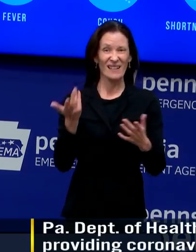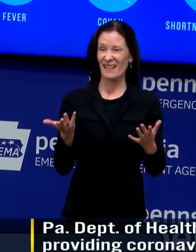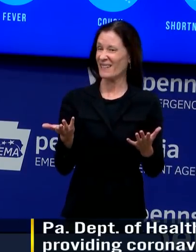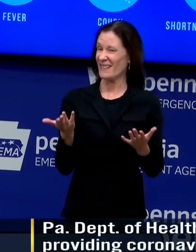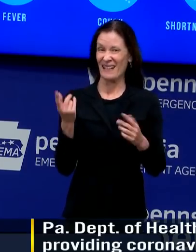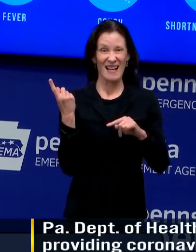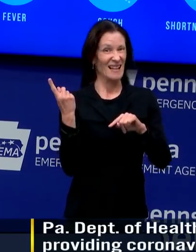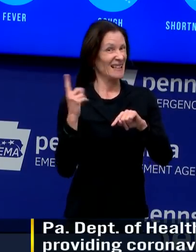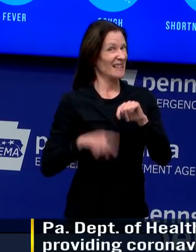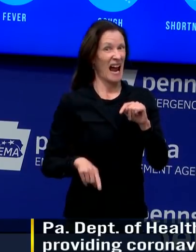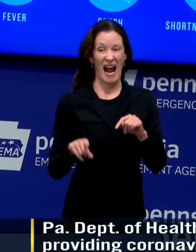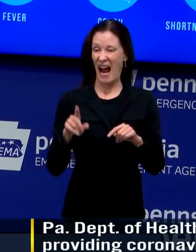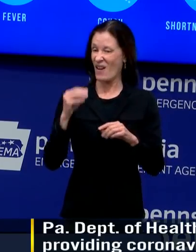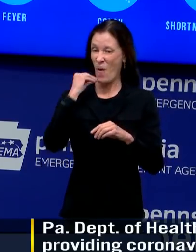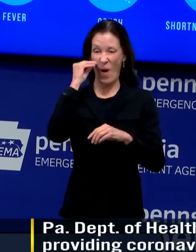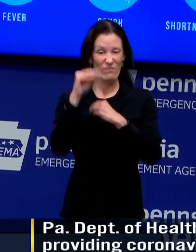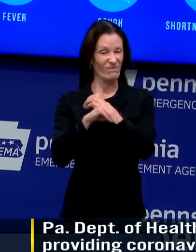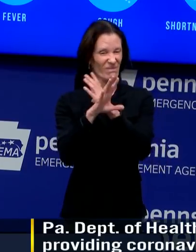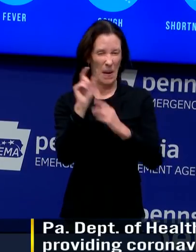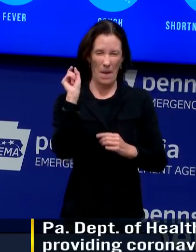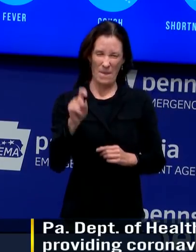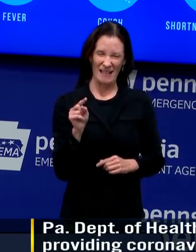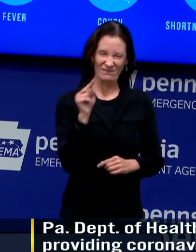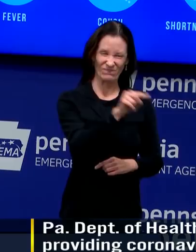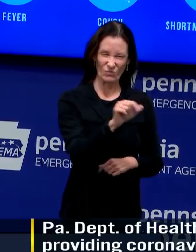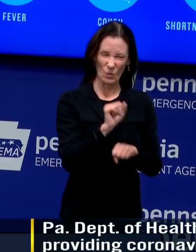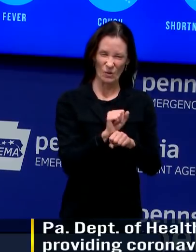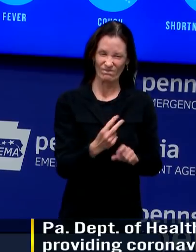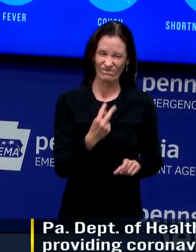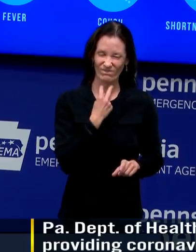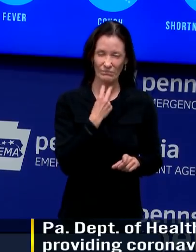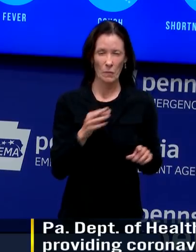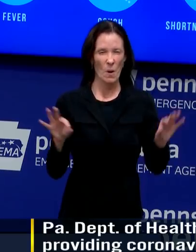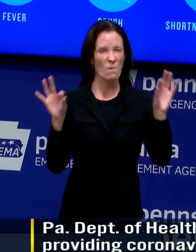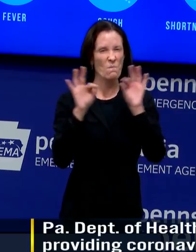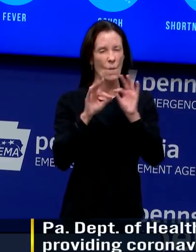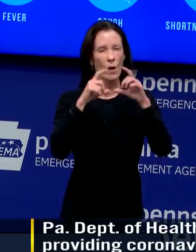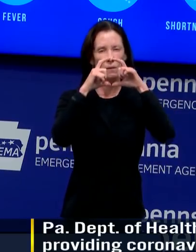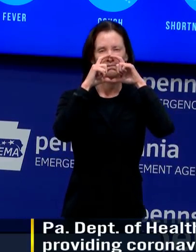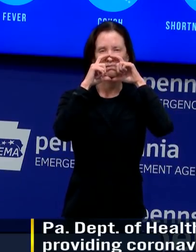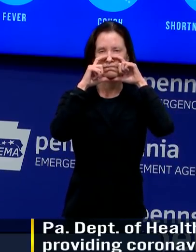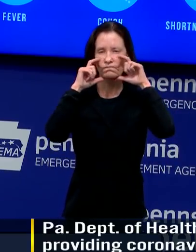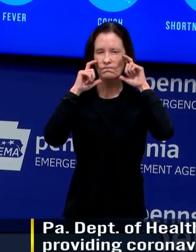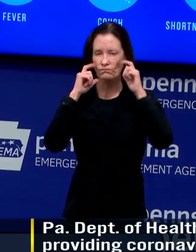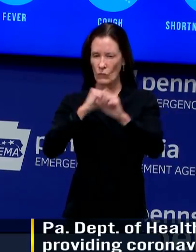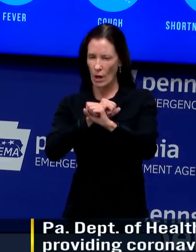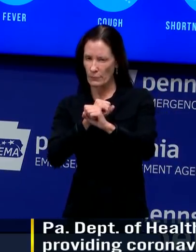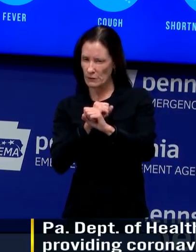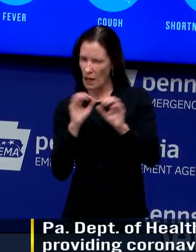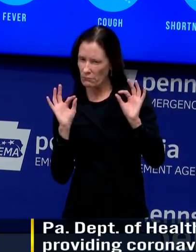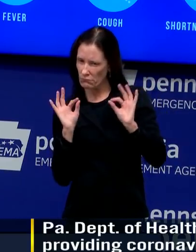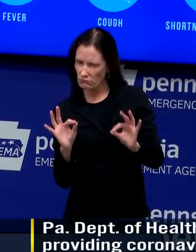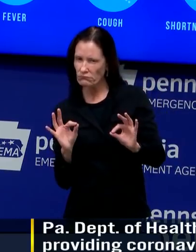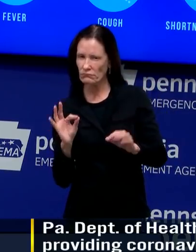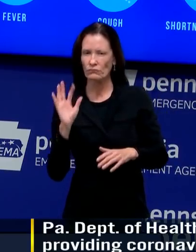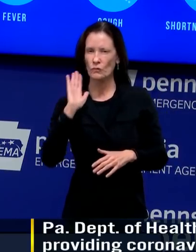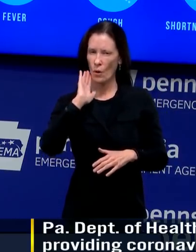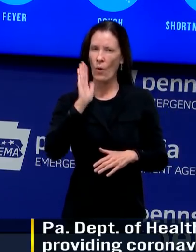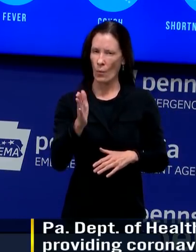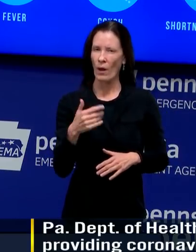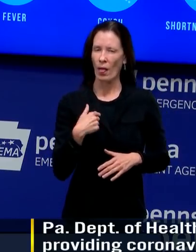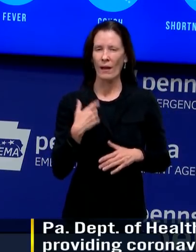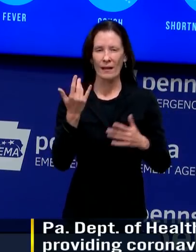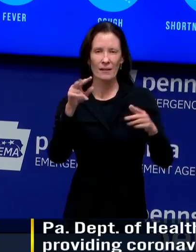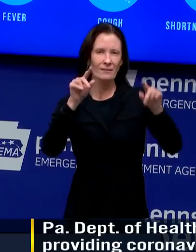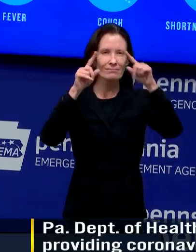will include lifting the remaining parts of the stay-at-home orders, but still require Pennsylvanians to adhere to CDC and Department of